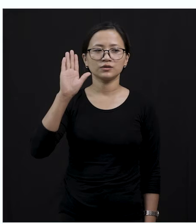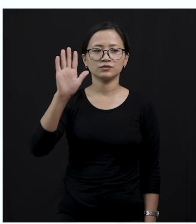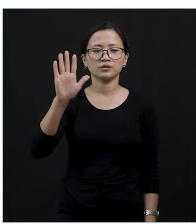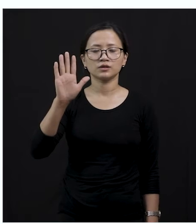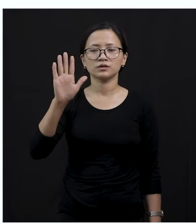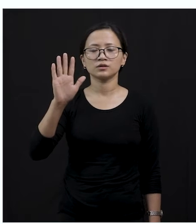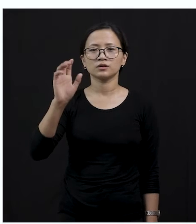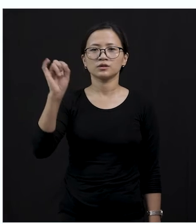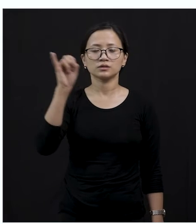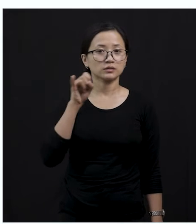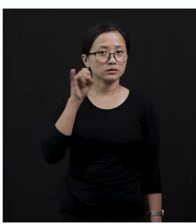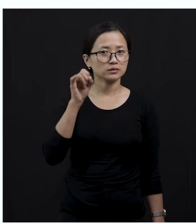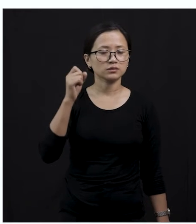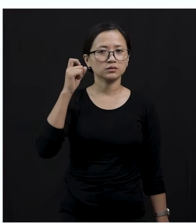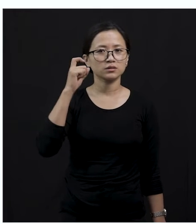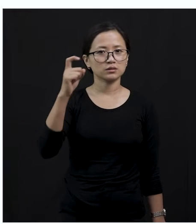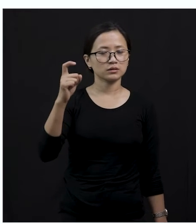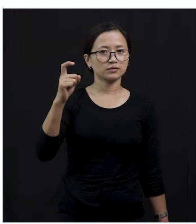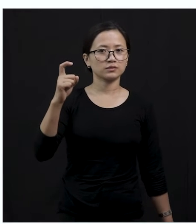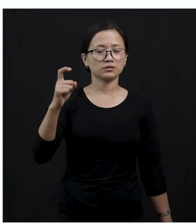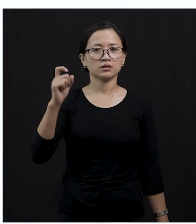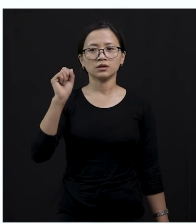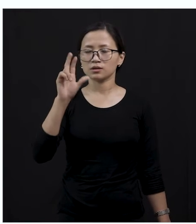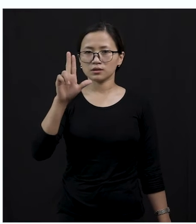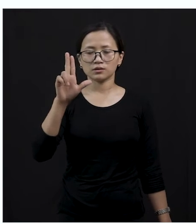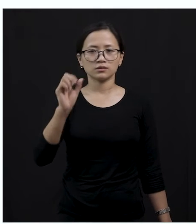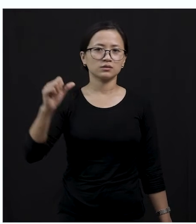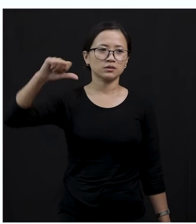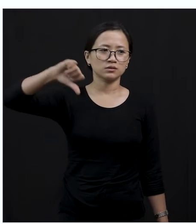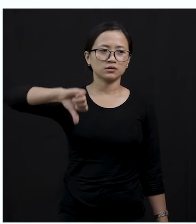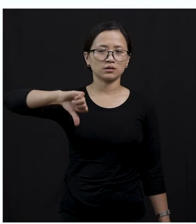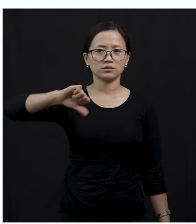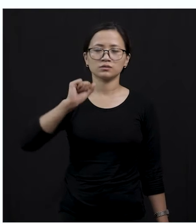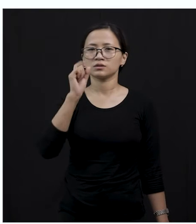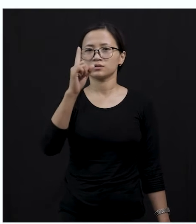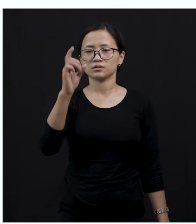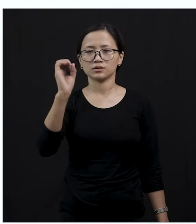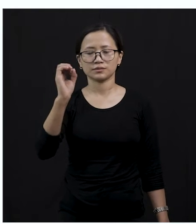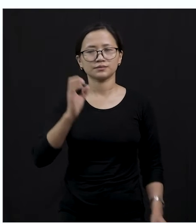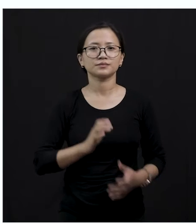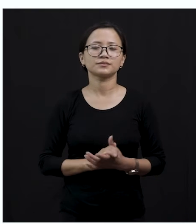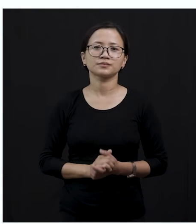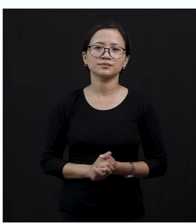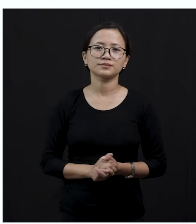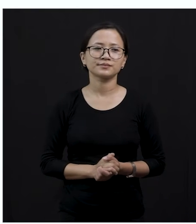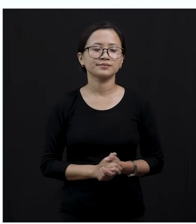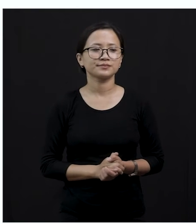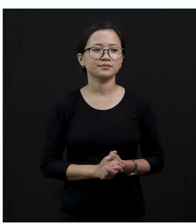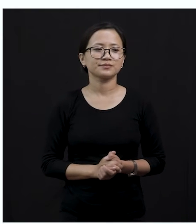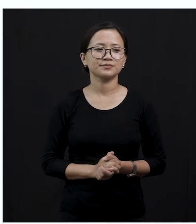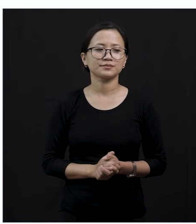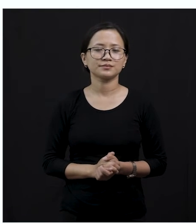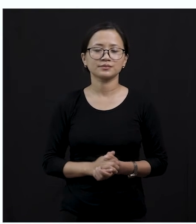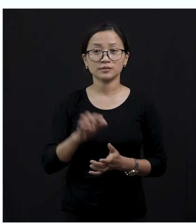4, 5, 6, 7, 8, 9, 10. So with